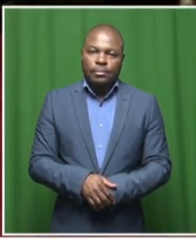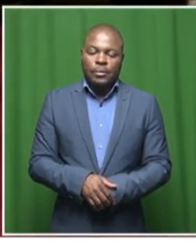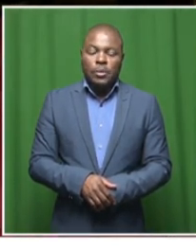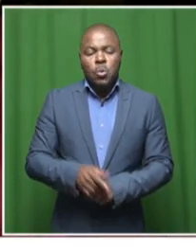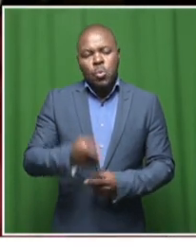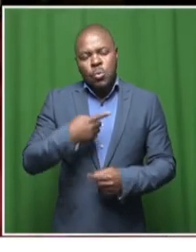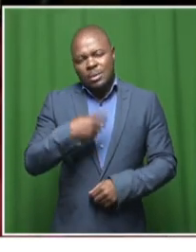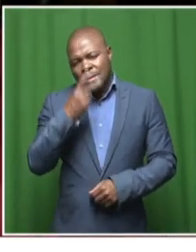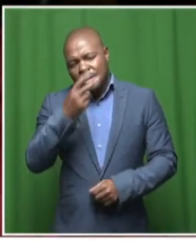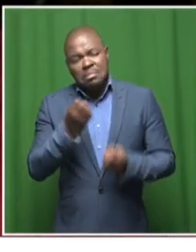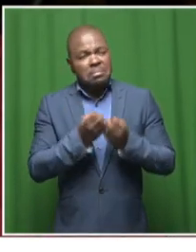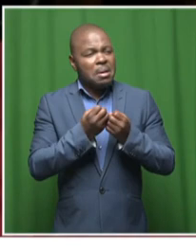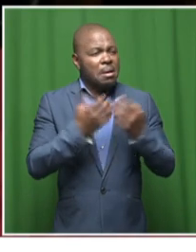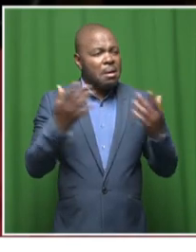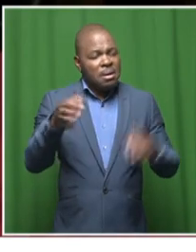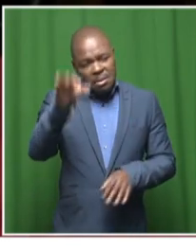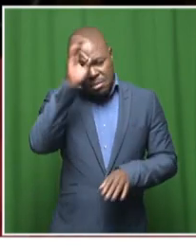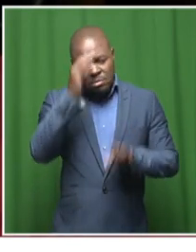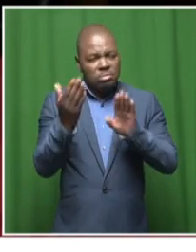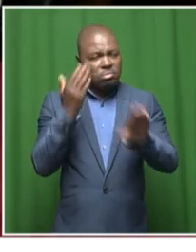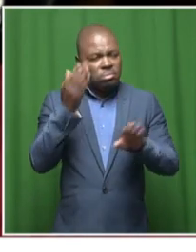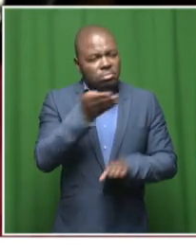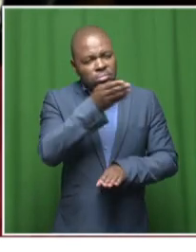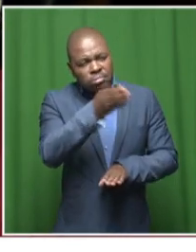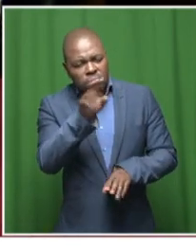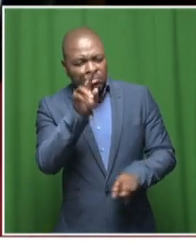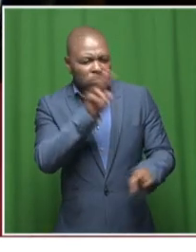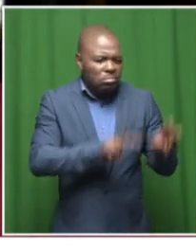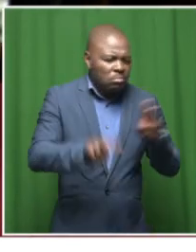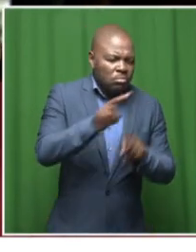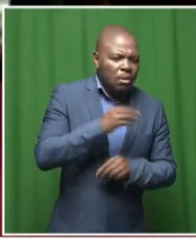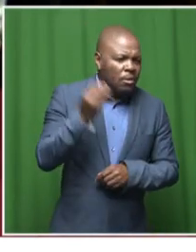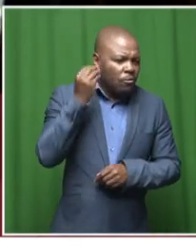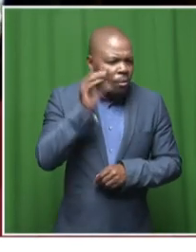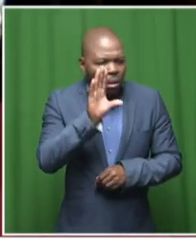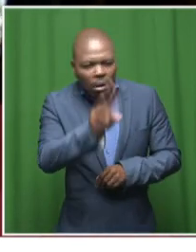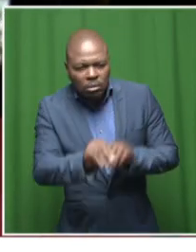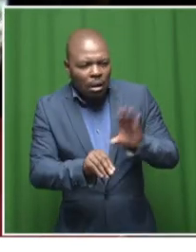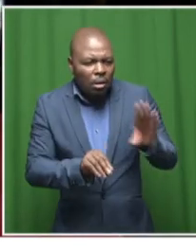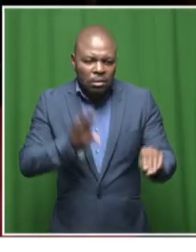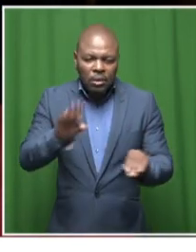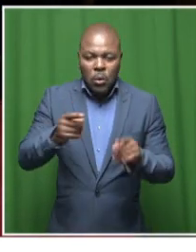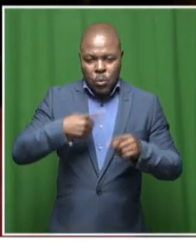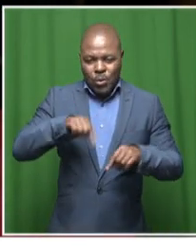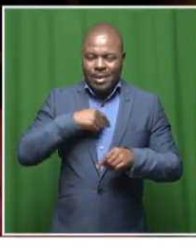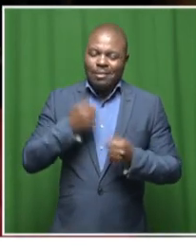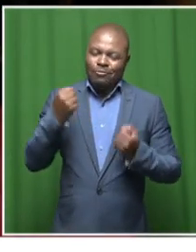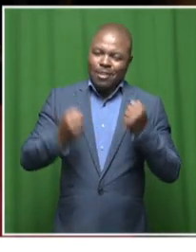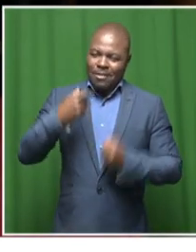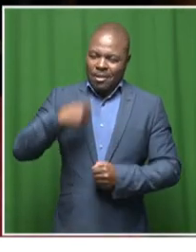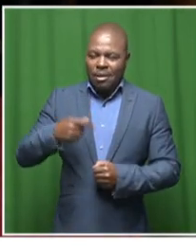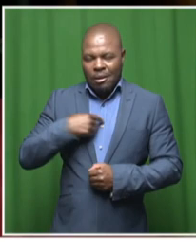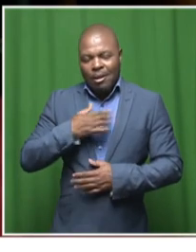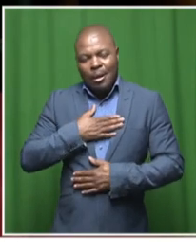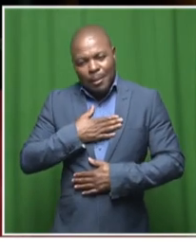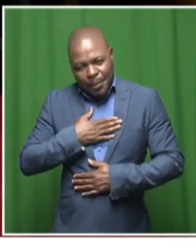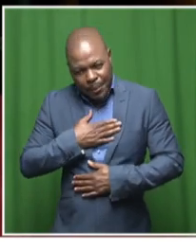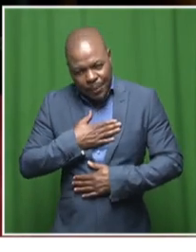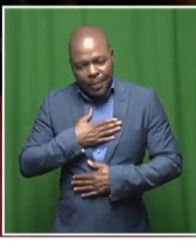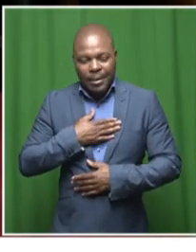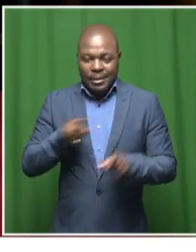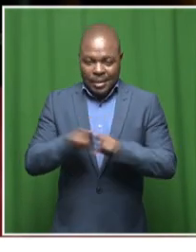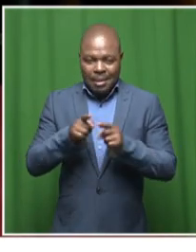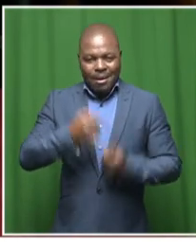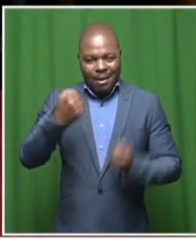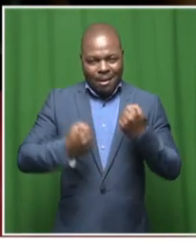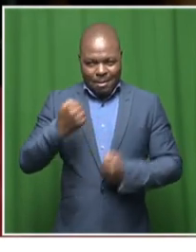We see a lot of traffic officers searching and asking for details. As motorists, we are grateful for that. They also checked